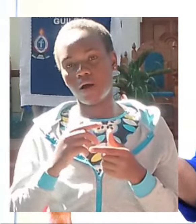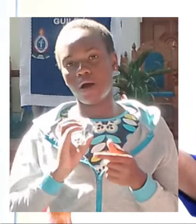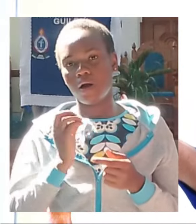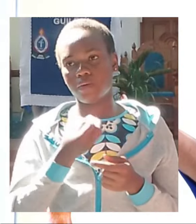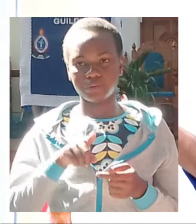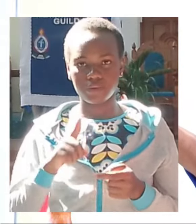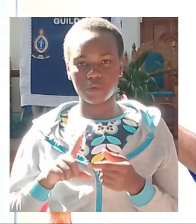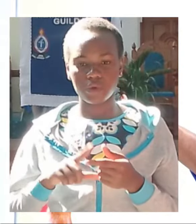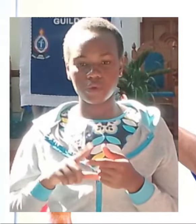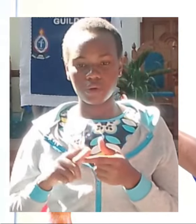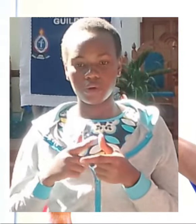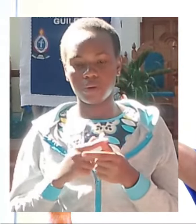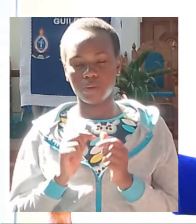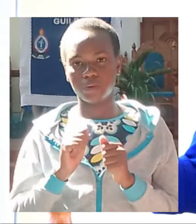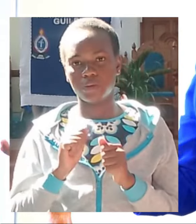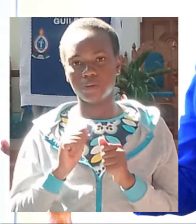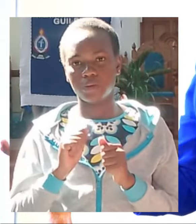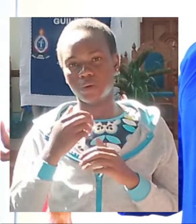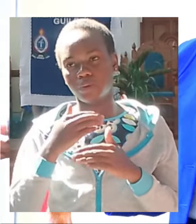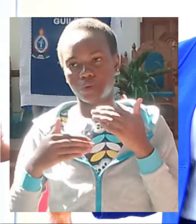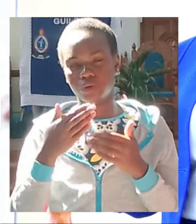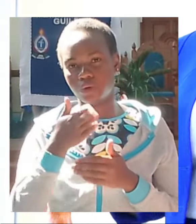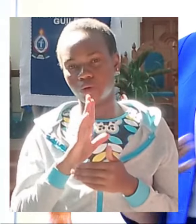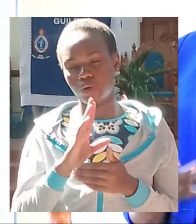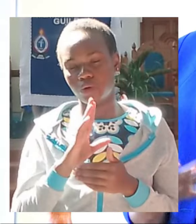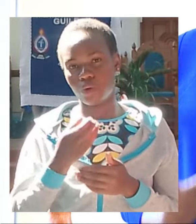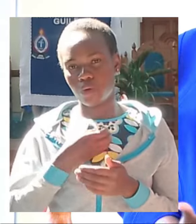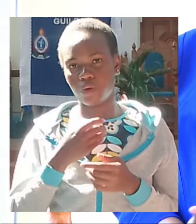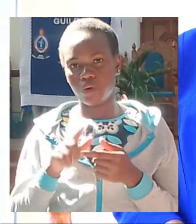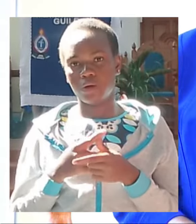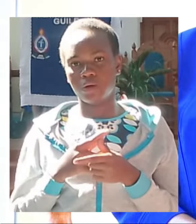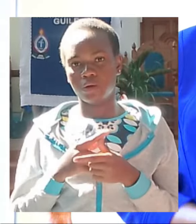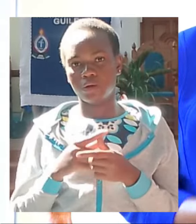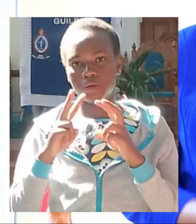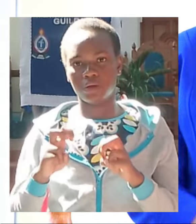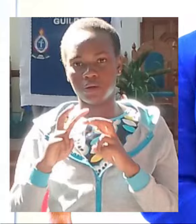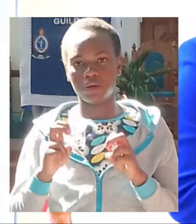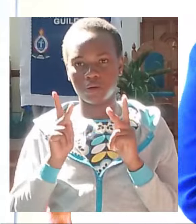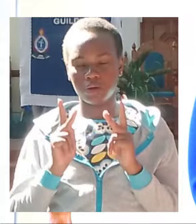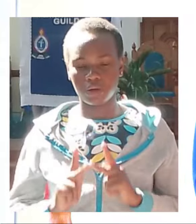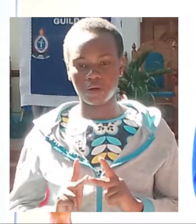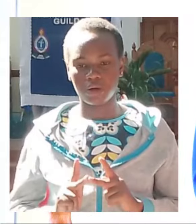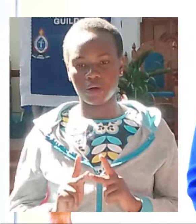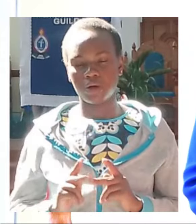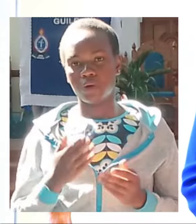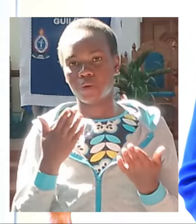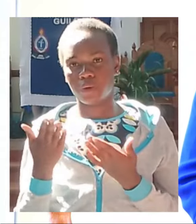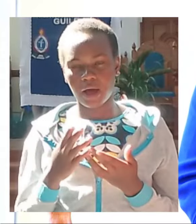Mbona tumejitengenezea miungu mingine? Why have we gone to seek other gods elsewhere?